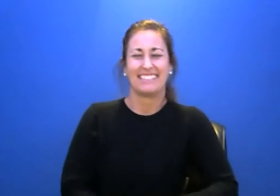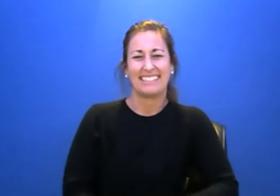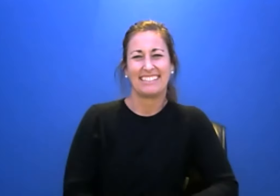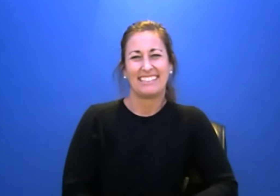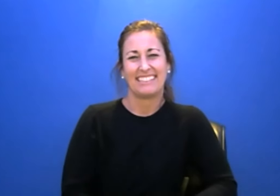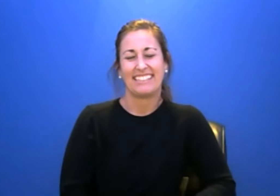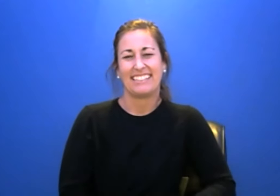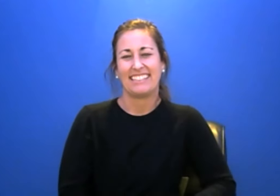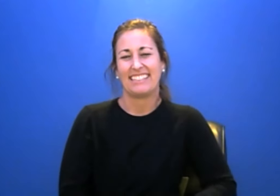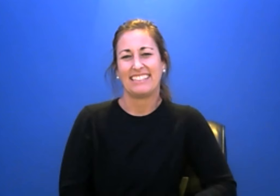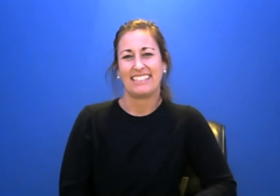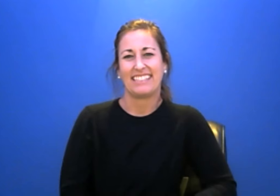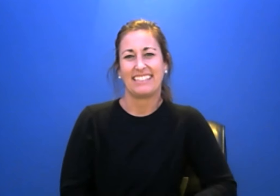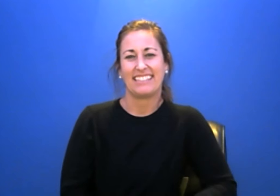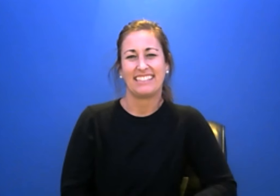answer to it.